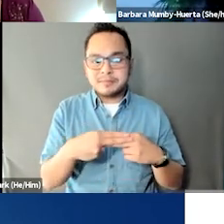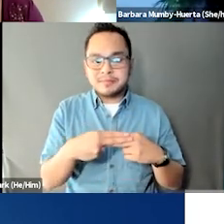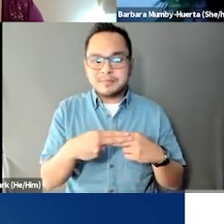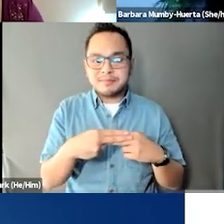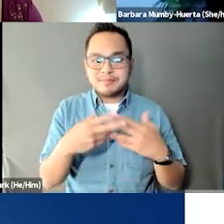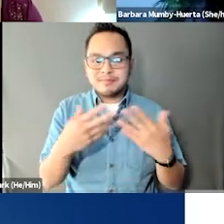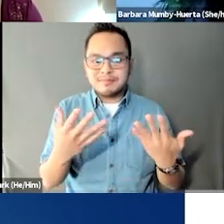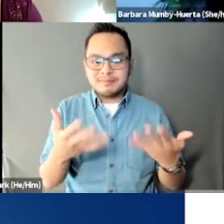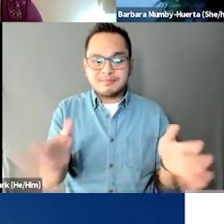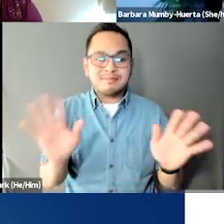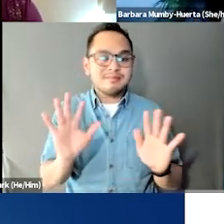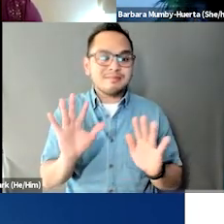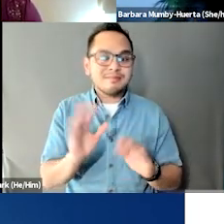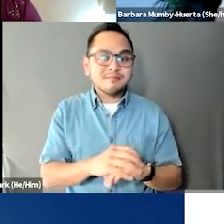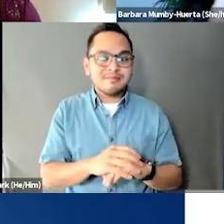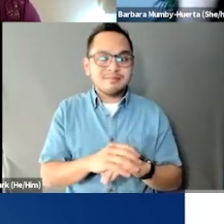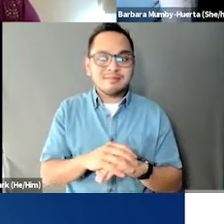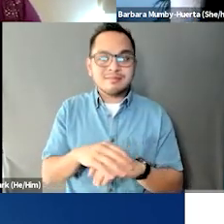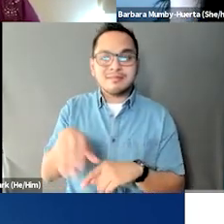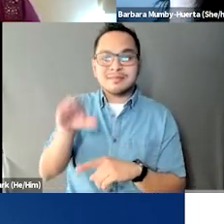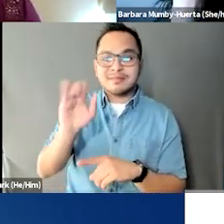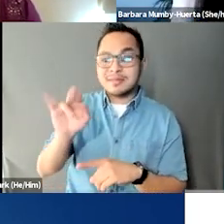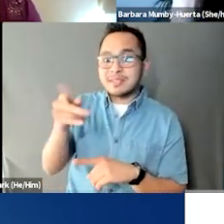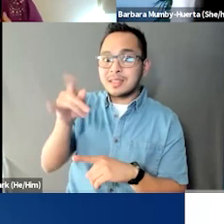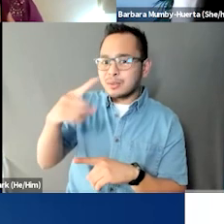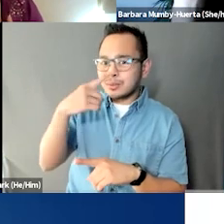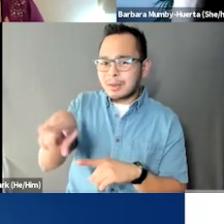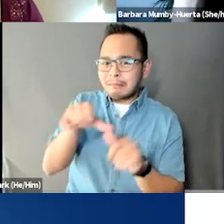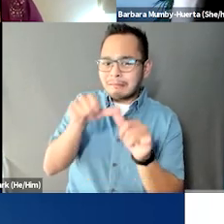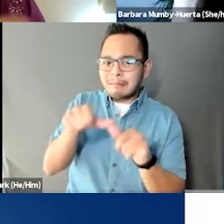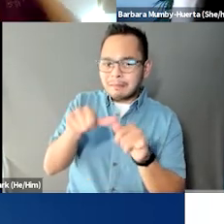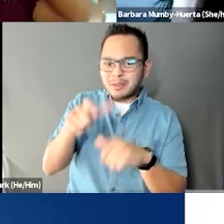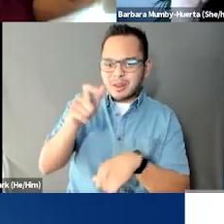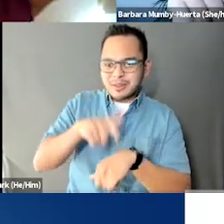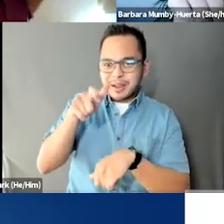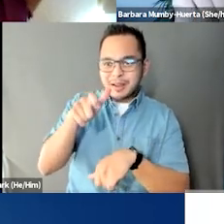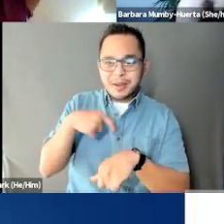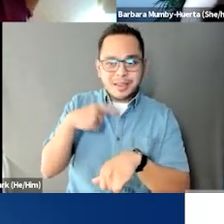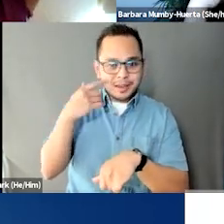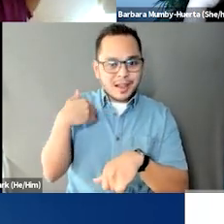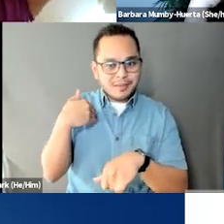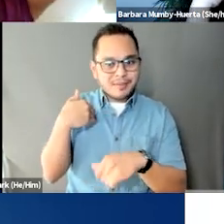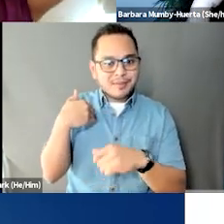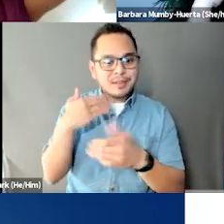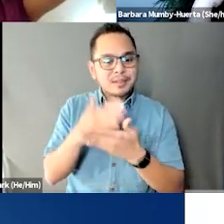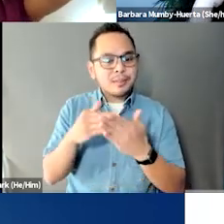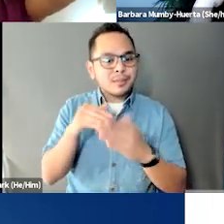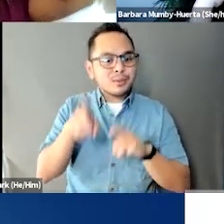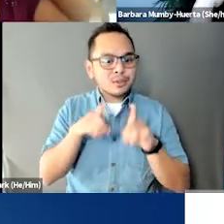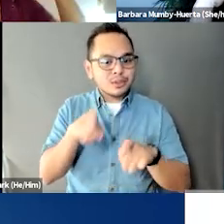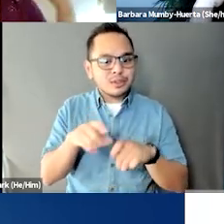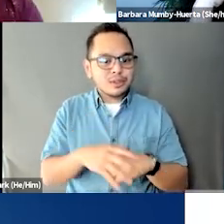I'm done. So Cynthia, do you want to stay on for a little bit? We're right at time, and I think we have absolutely some questions